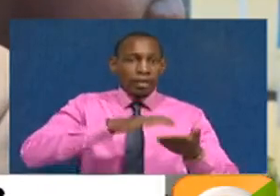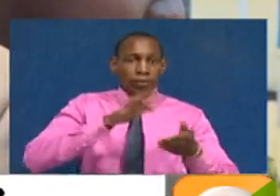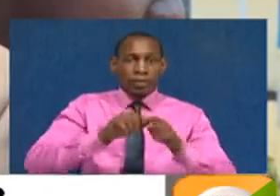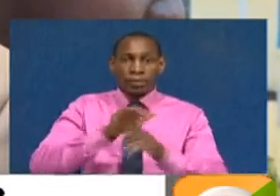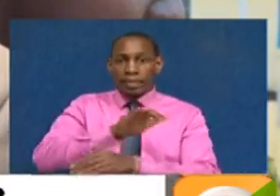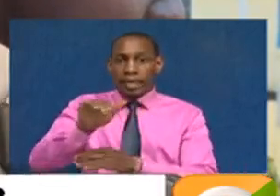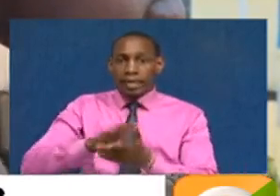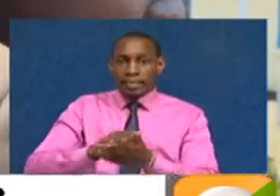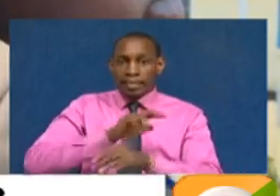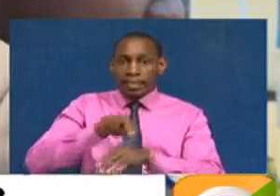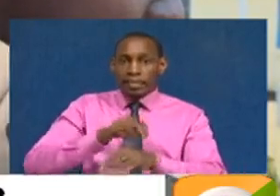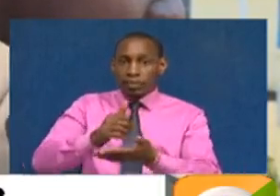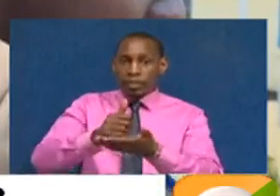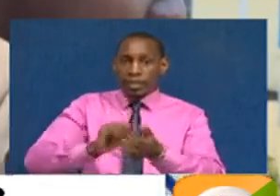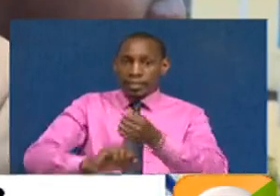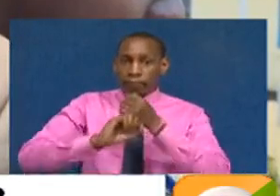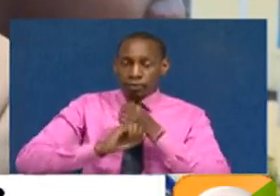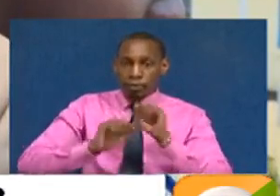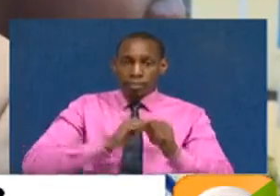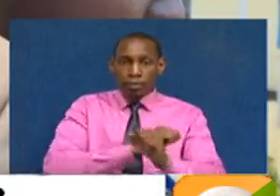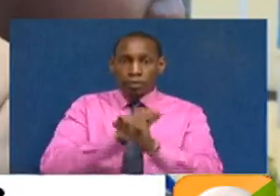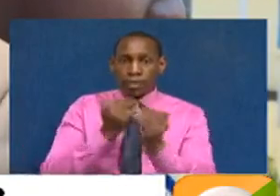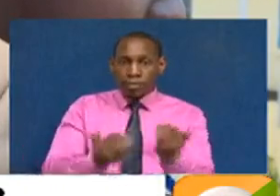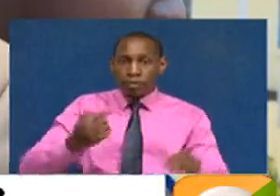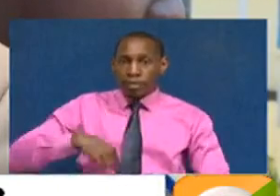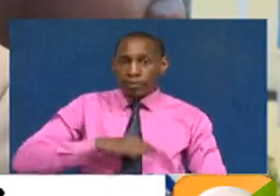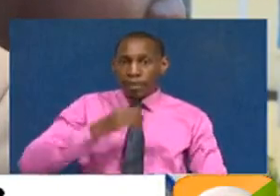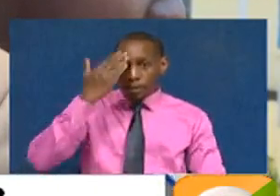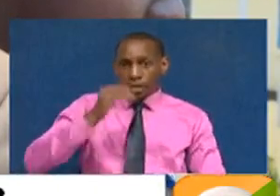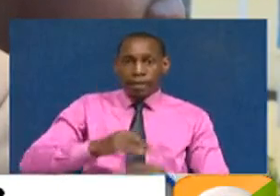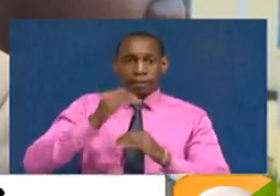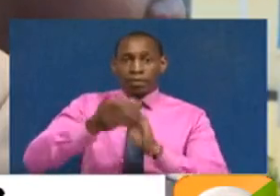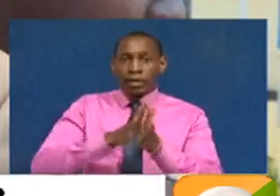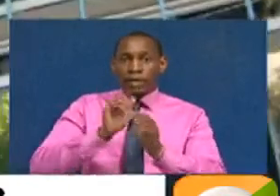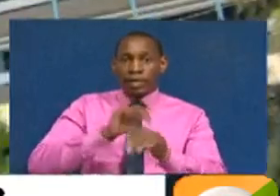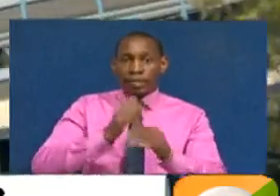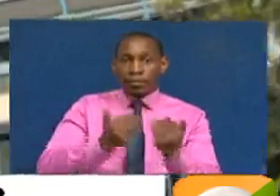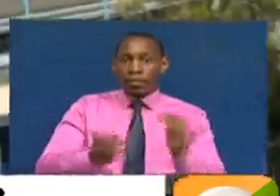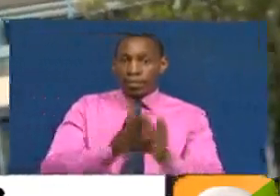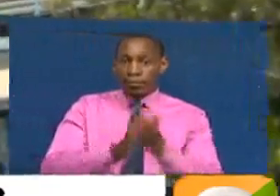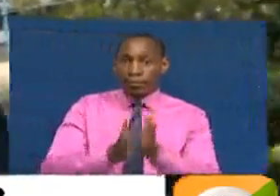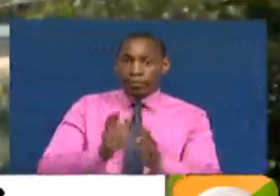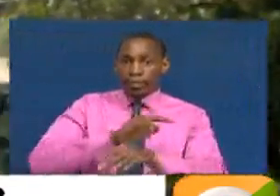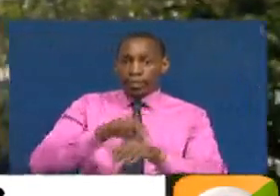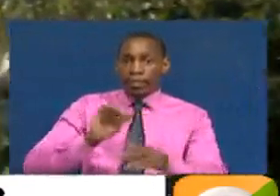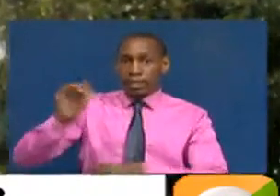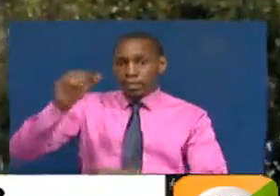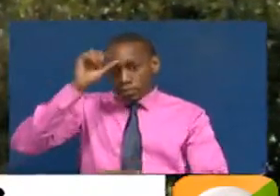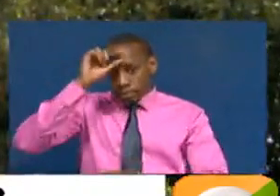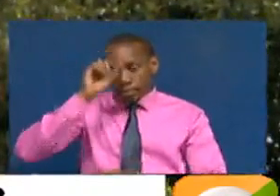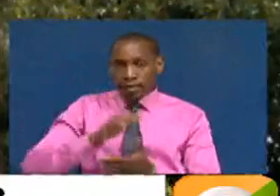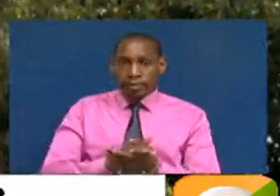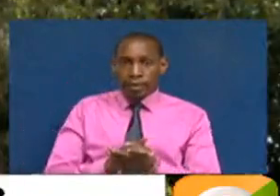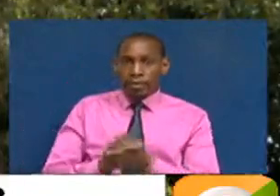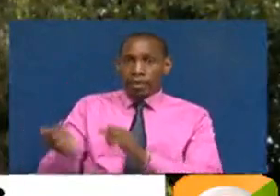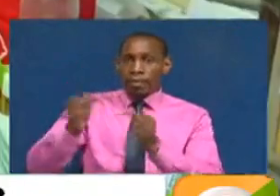call upon the nation to support us in this so that we can protect our children, because we have no future if we do not have children. The national and county governments have been